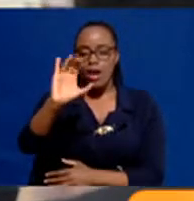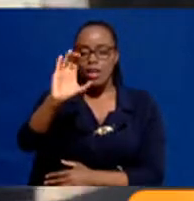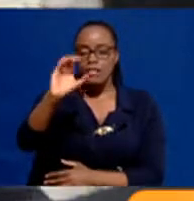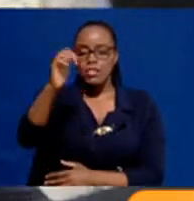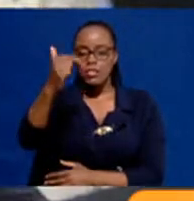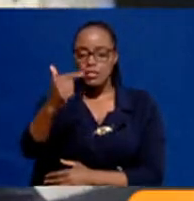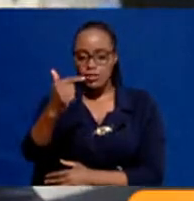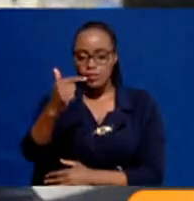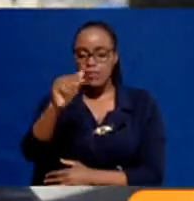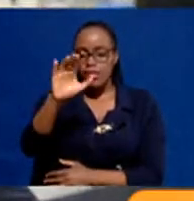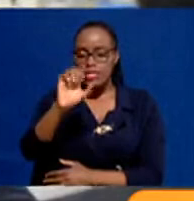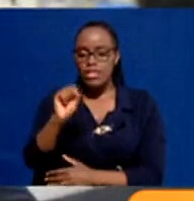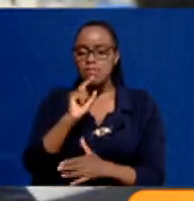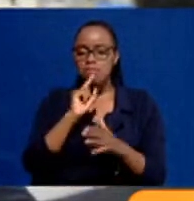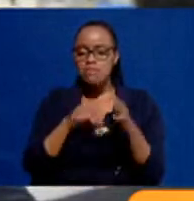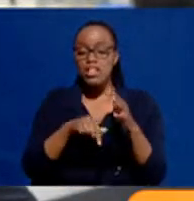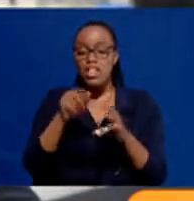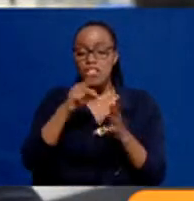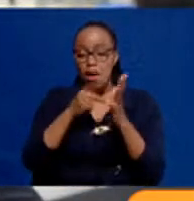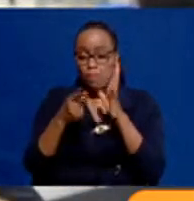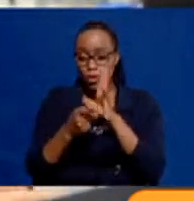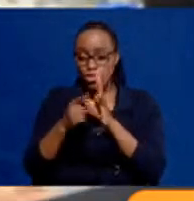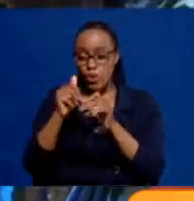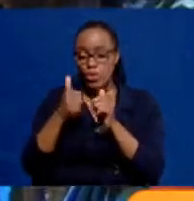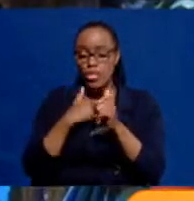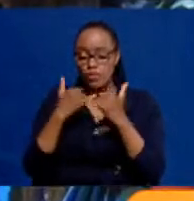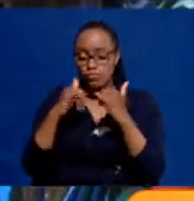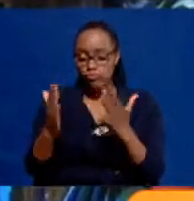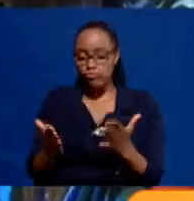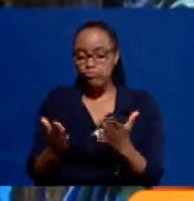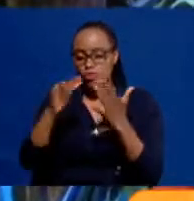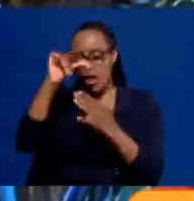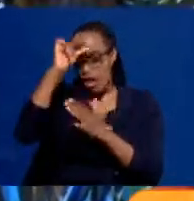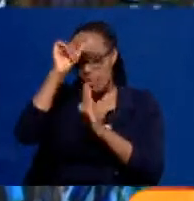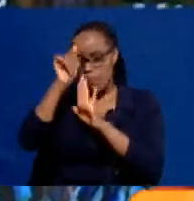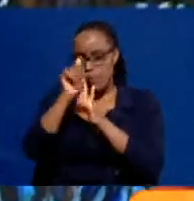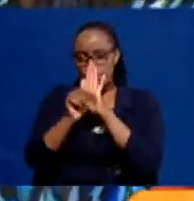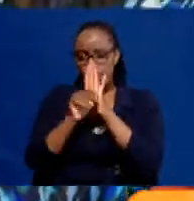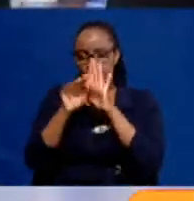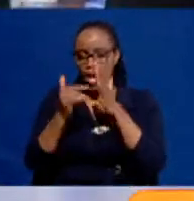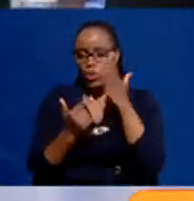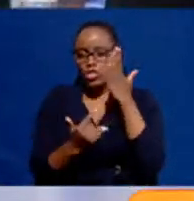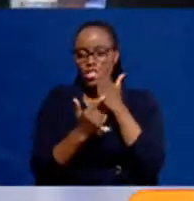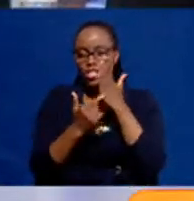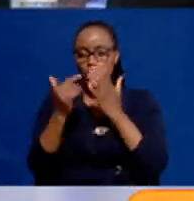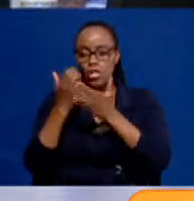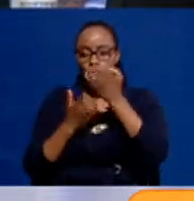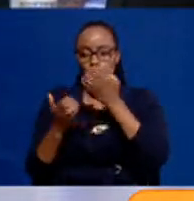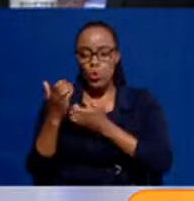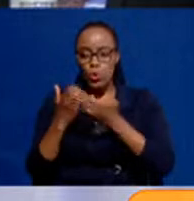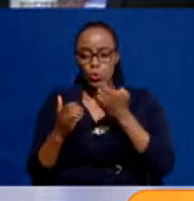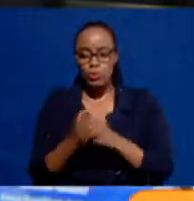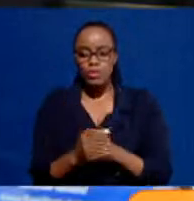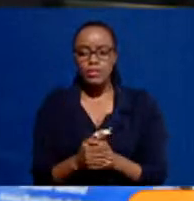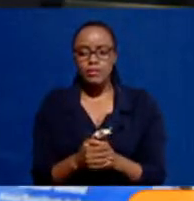Eliud Owalo noted that the projects will further boost the government's agenda on the digital economy.